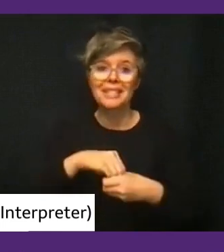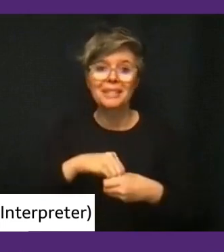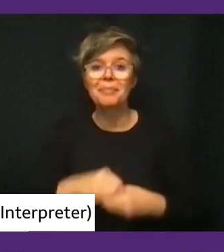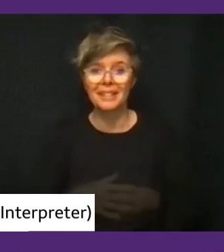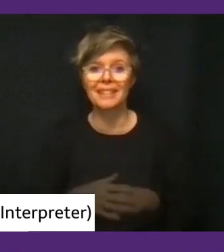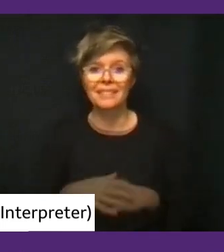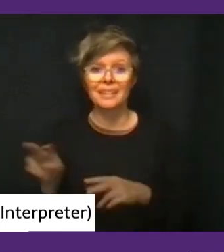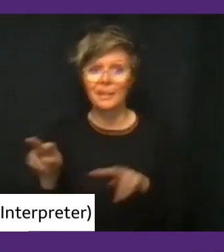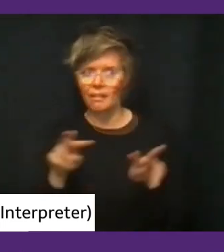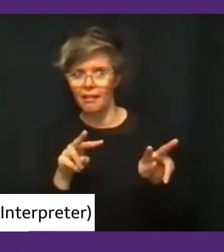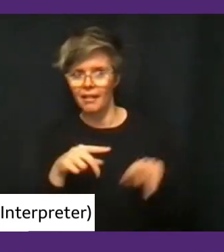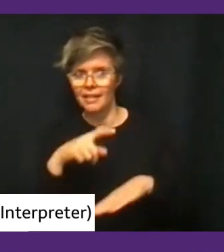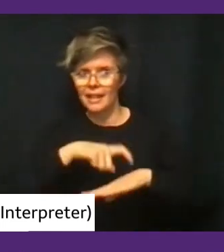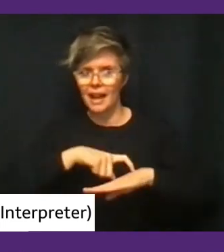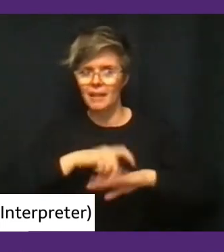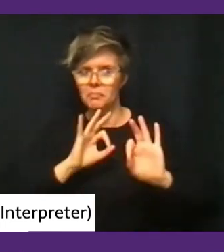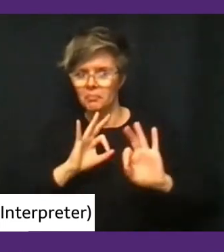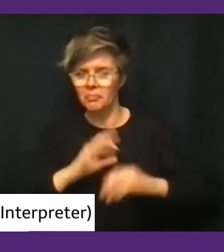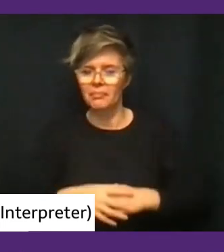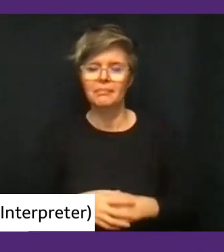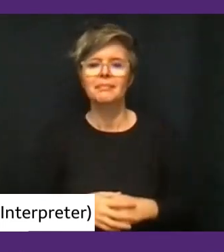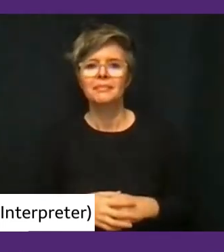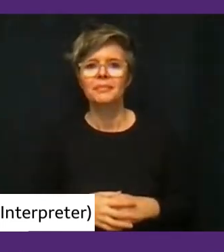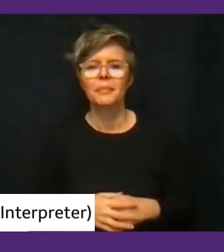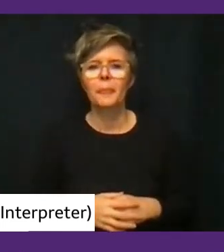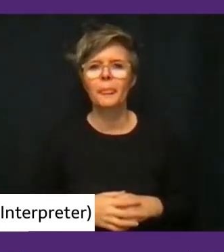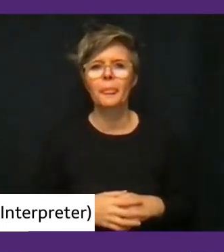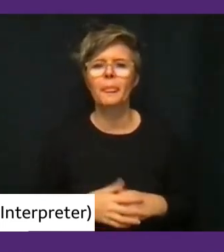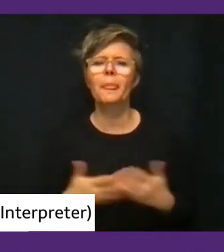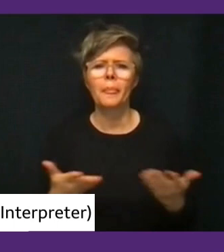Yes. Yes. I just interested in,